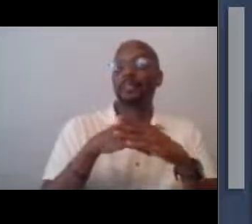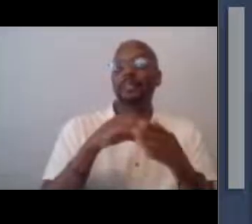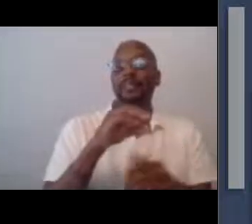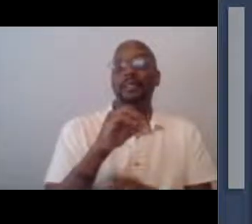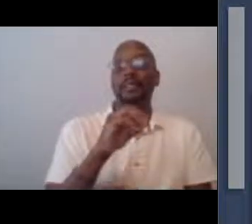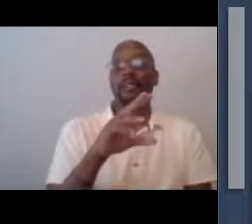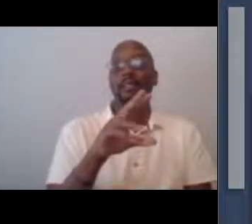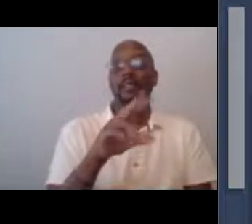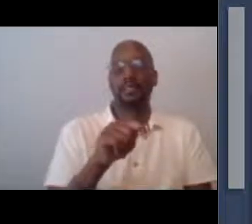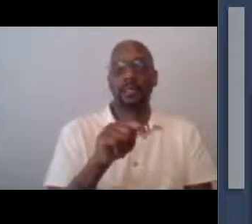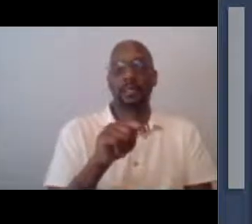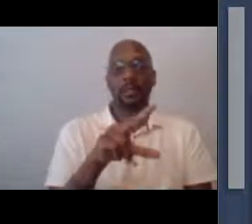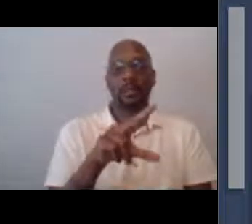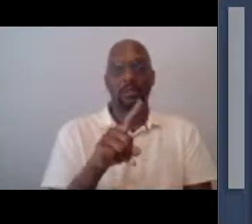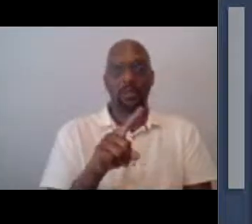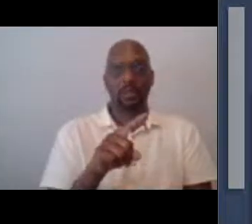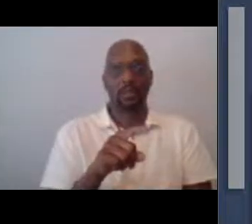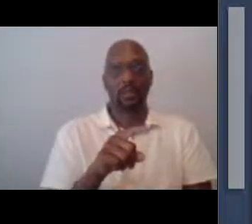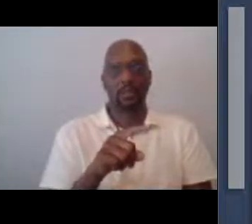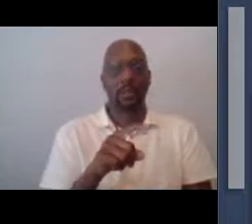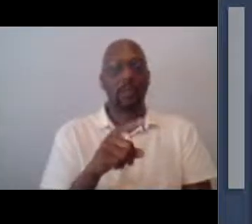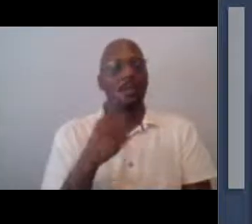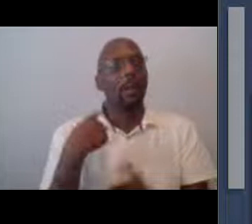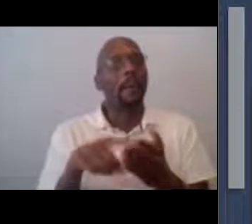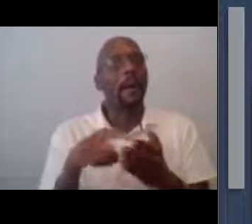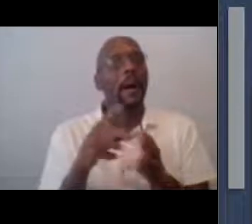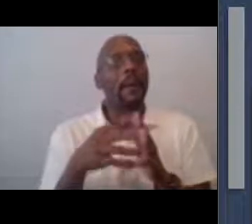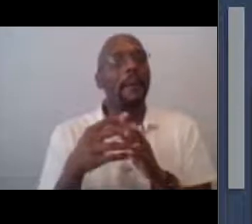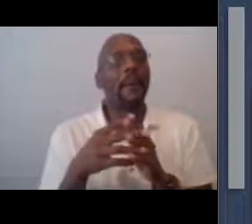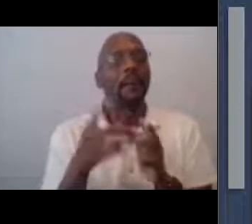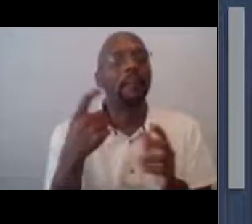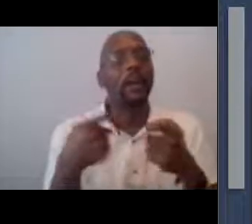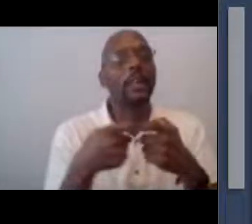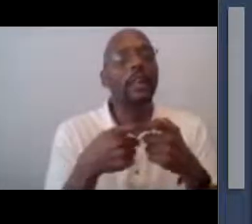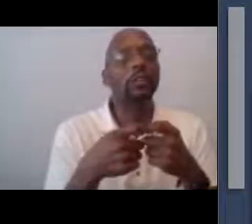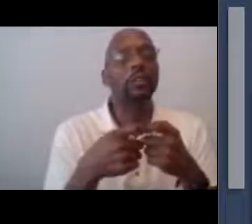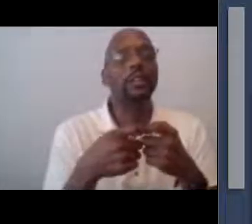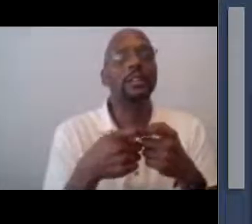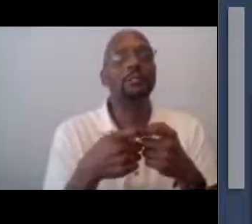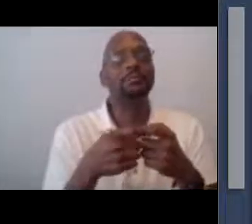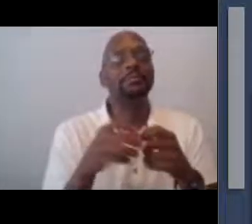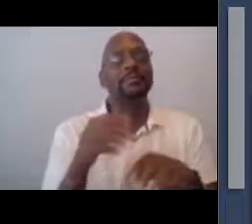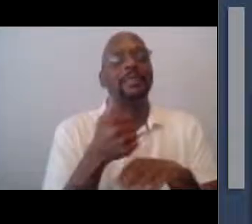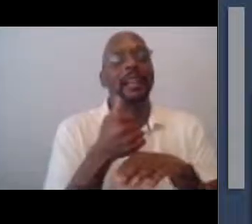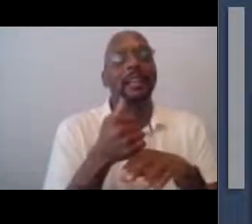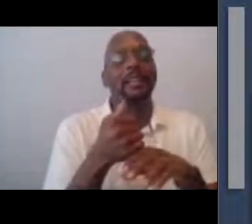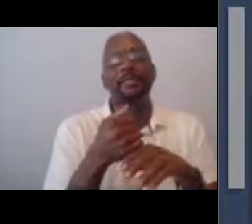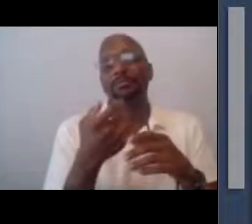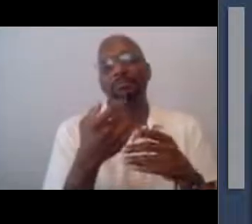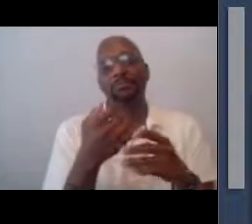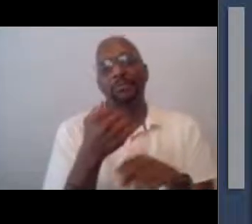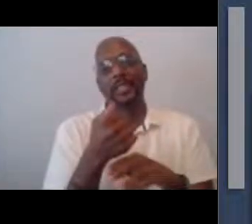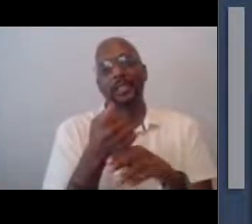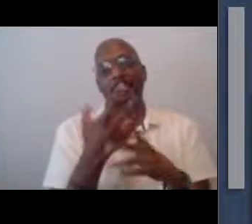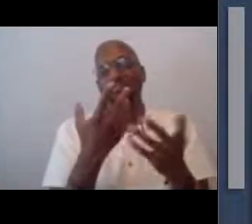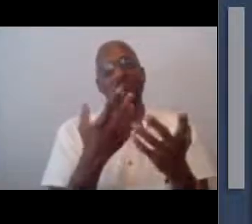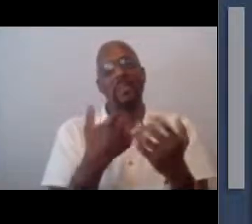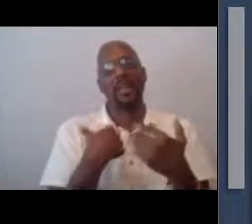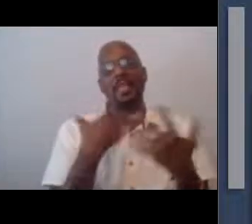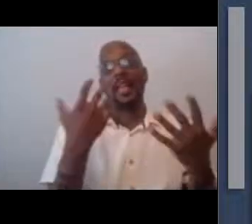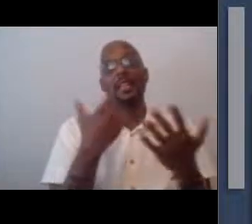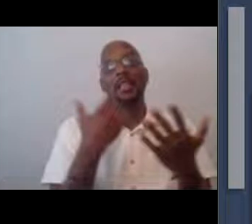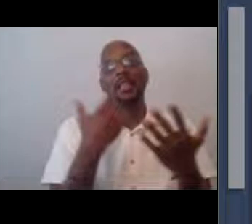September 30th, the Buy America for the requirements for electric vehicle chargers. Lots of money coming. I